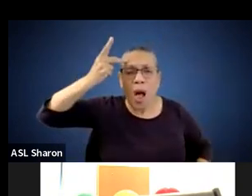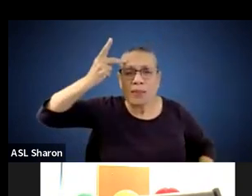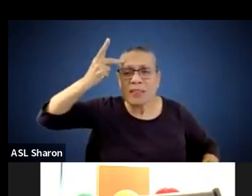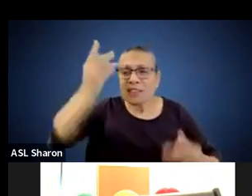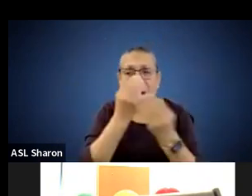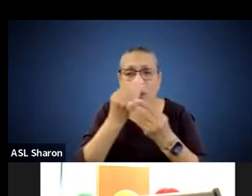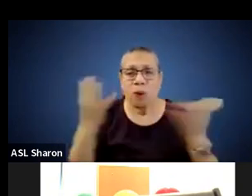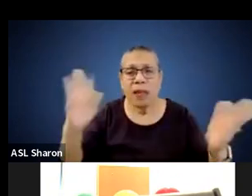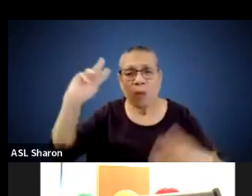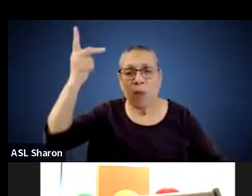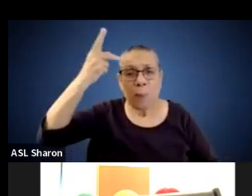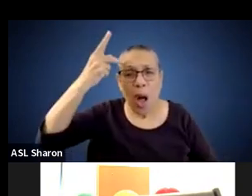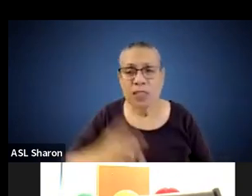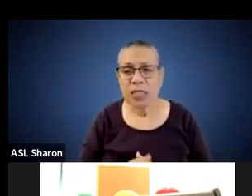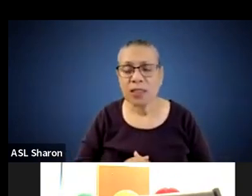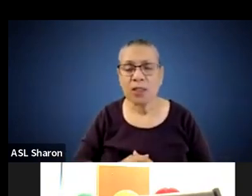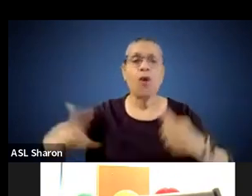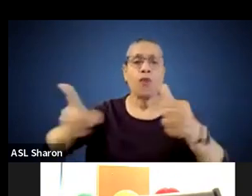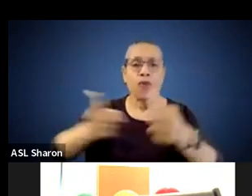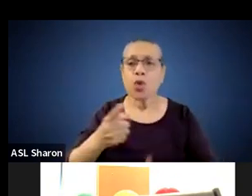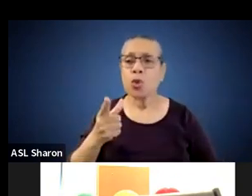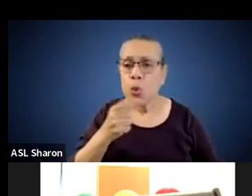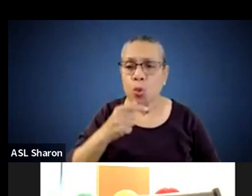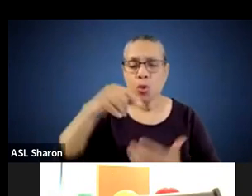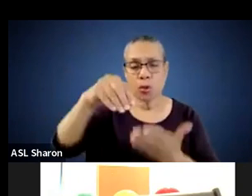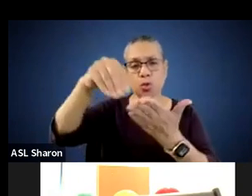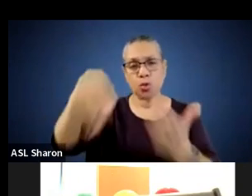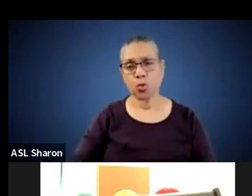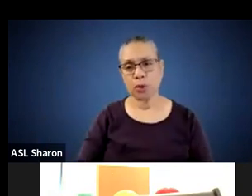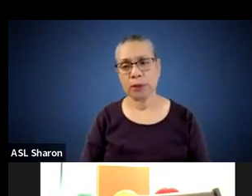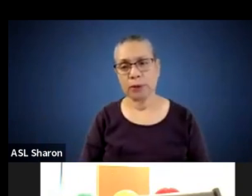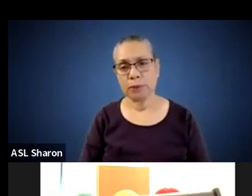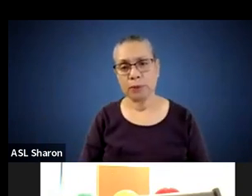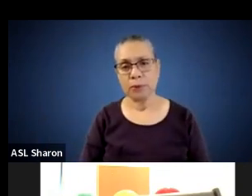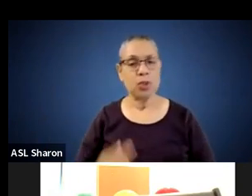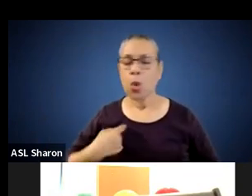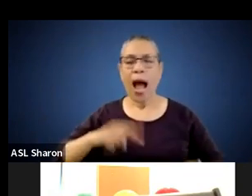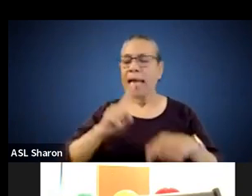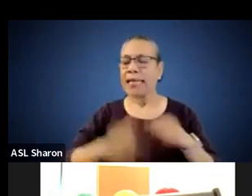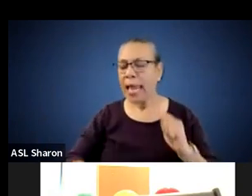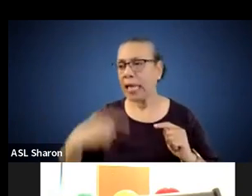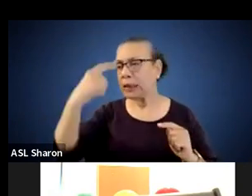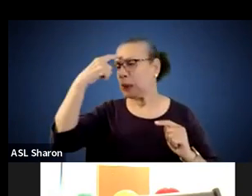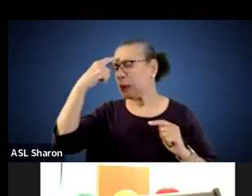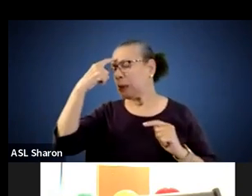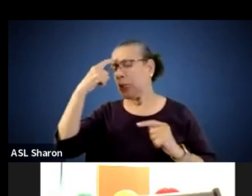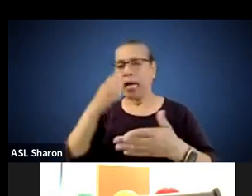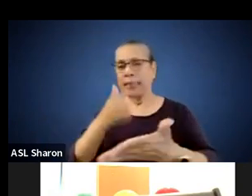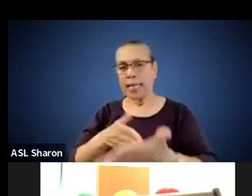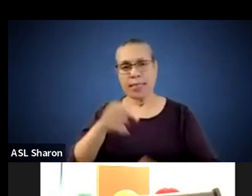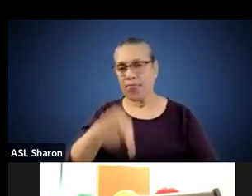playing the students comes first so it is unconscionable for me to vote against it